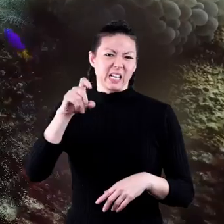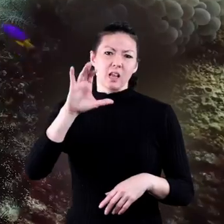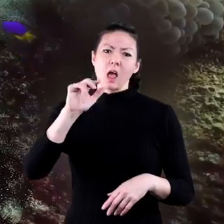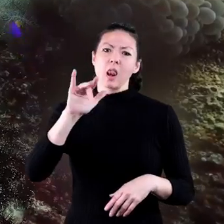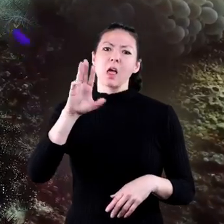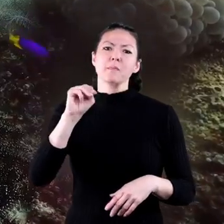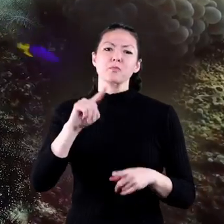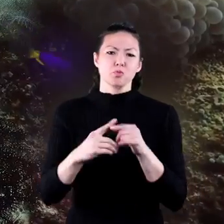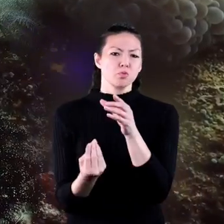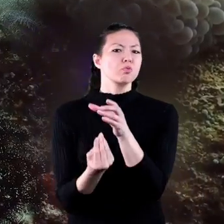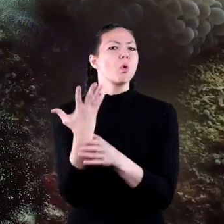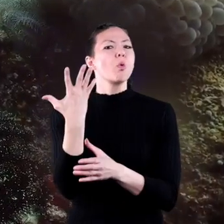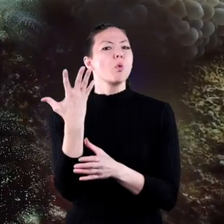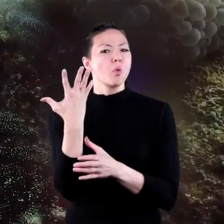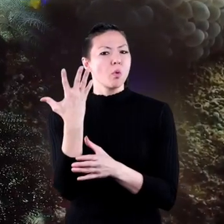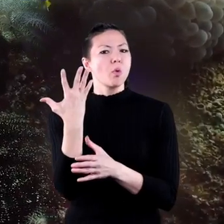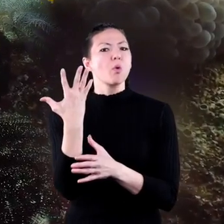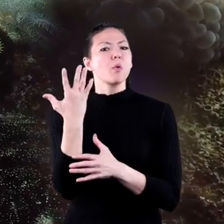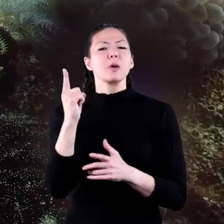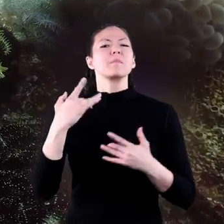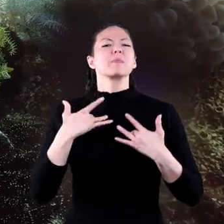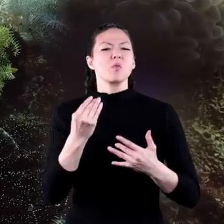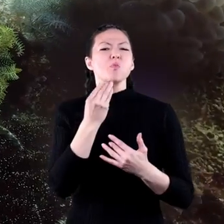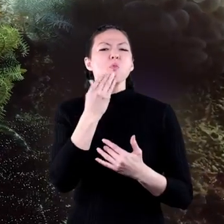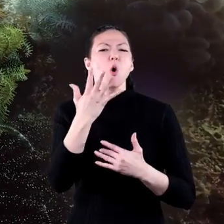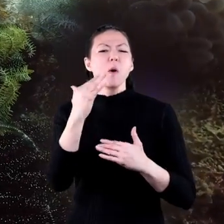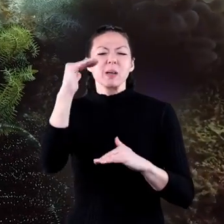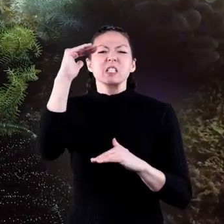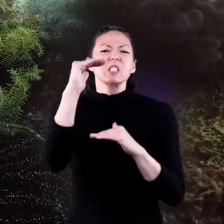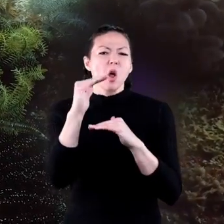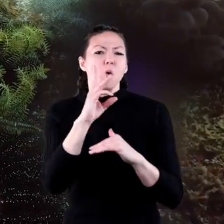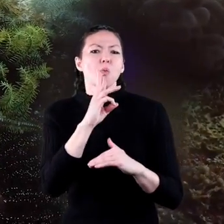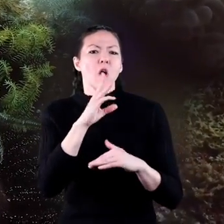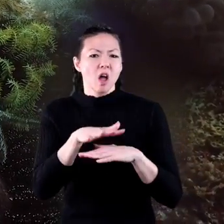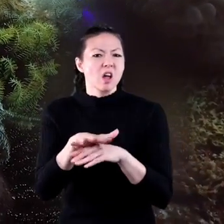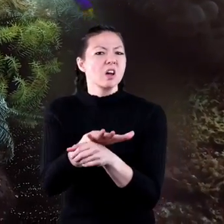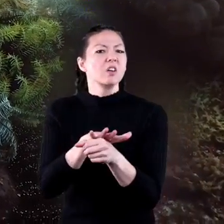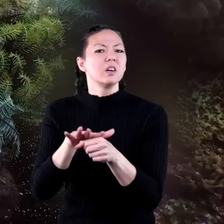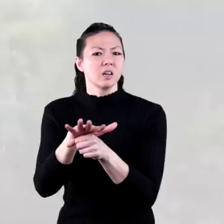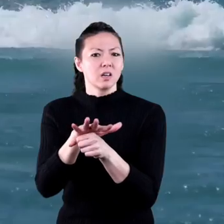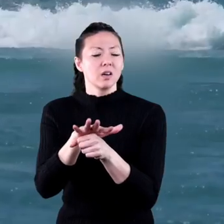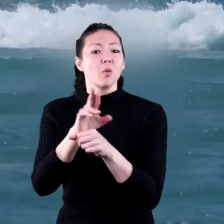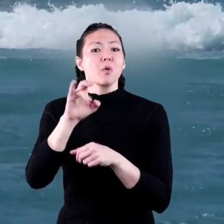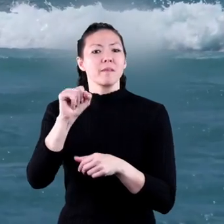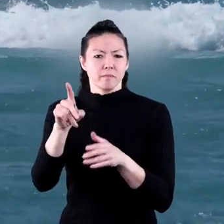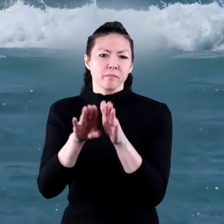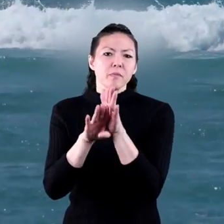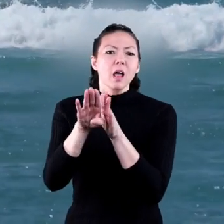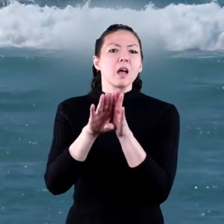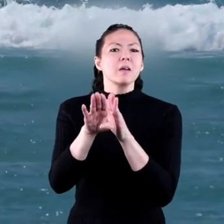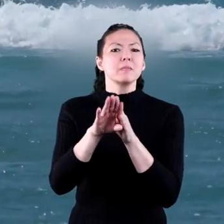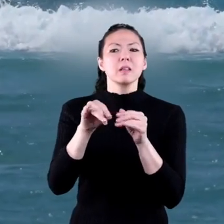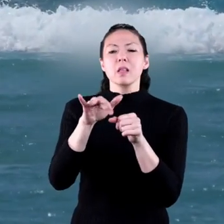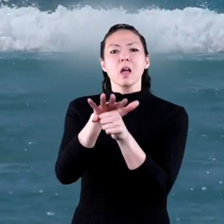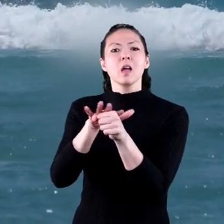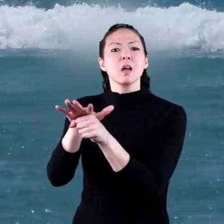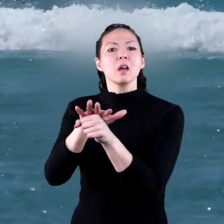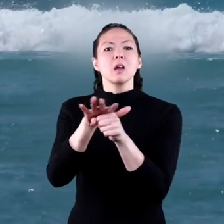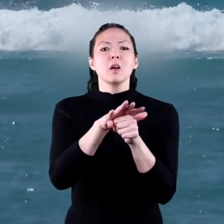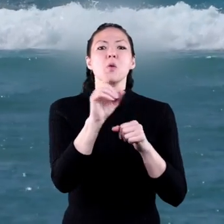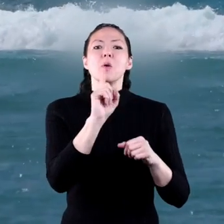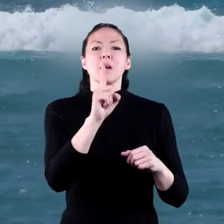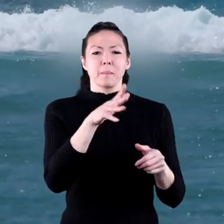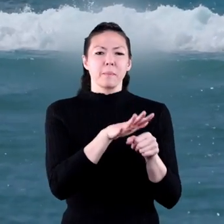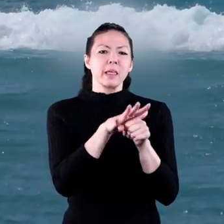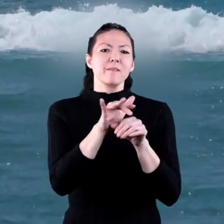need calcium to grow, which is found in the warmer, shallow waters. Reefs also develop in areas where